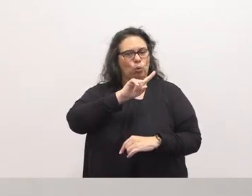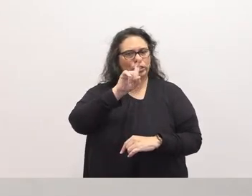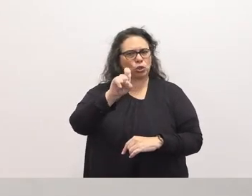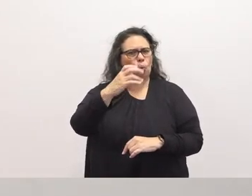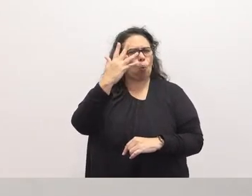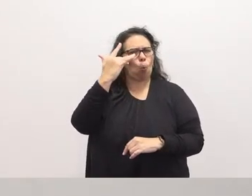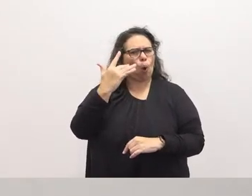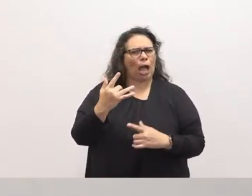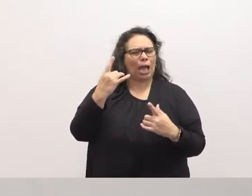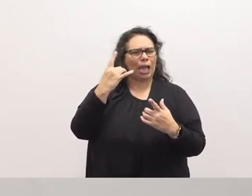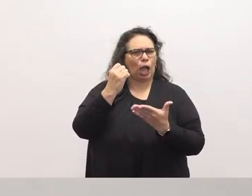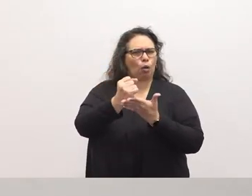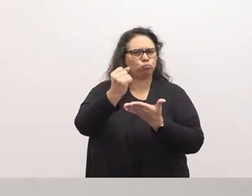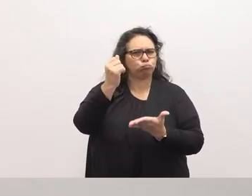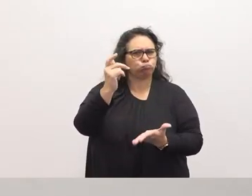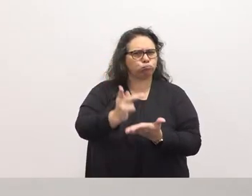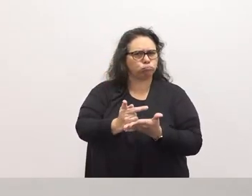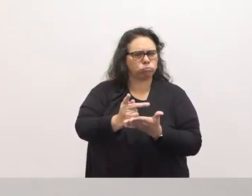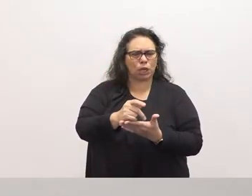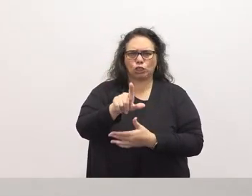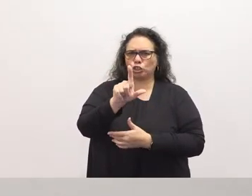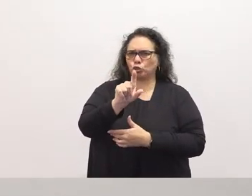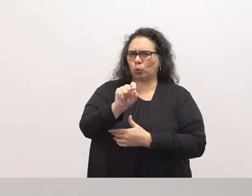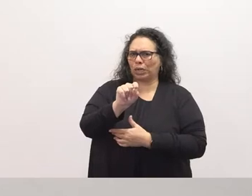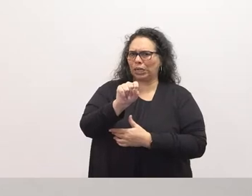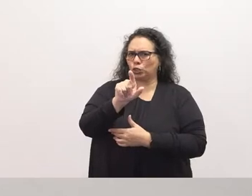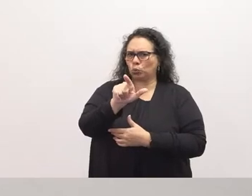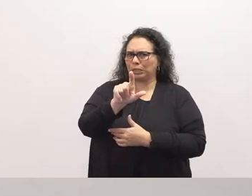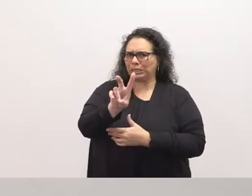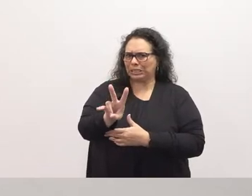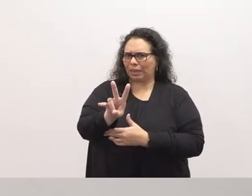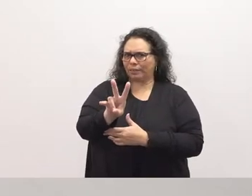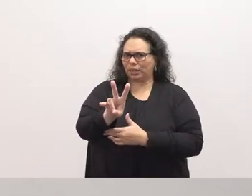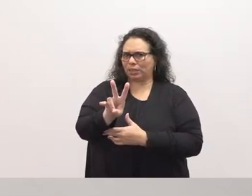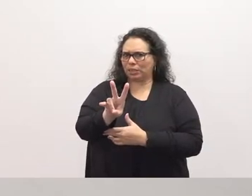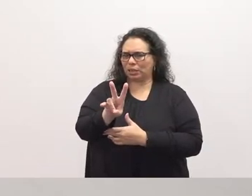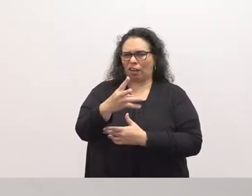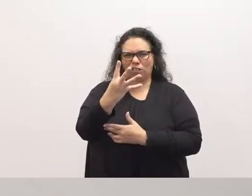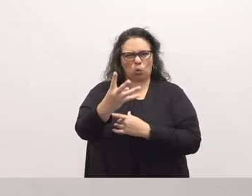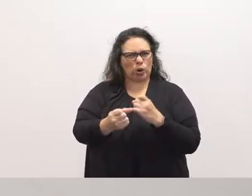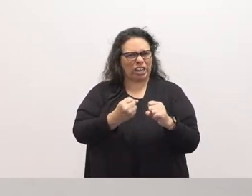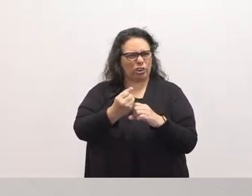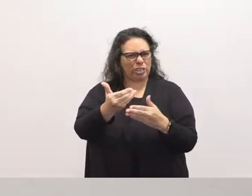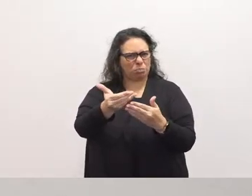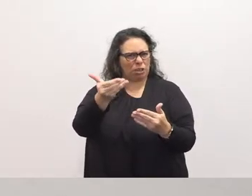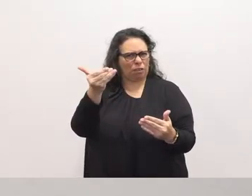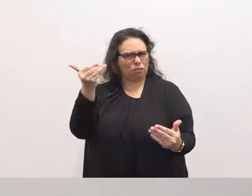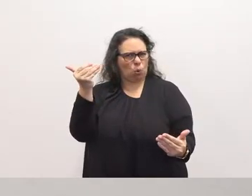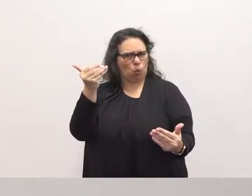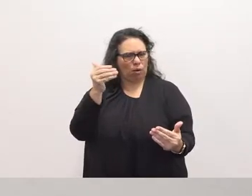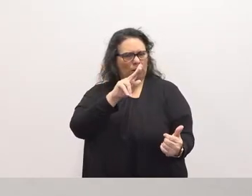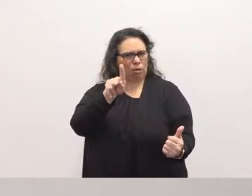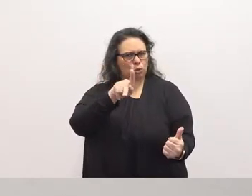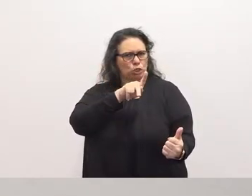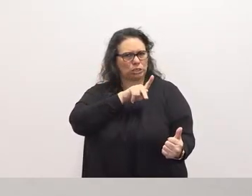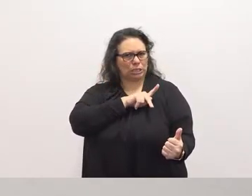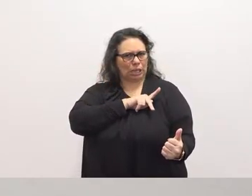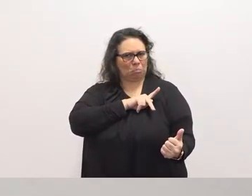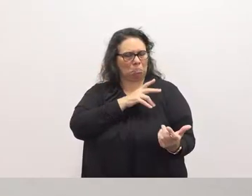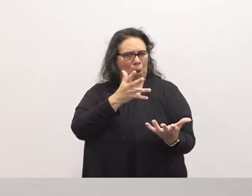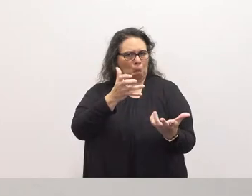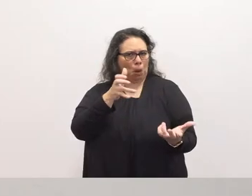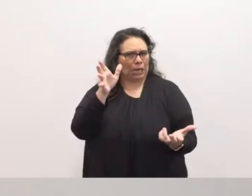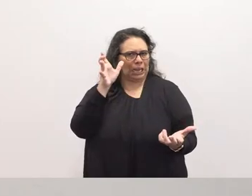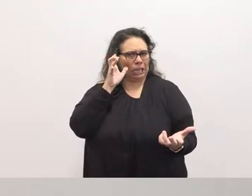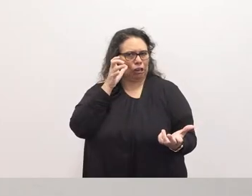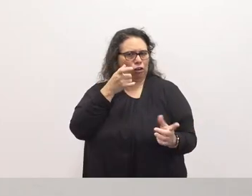are we approving a contract to 2027 4 years before? Personally, I like to hear from